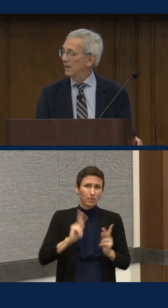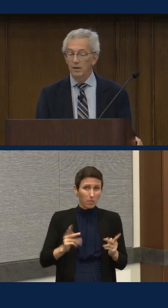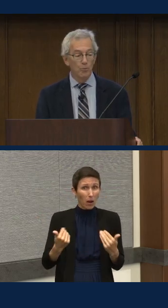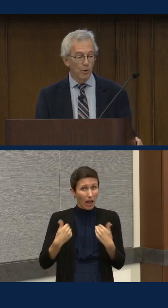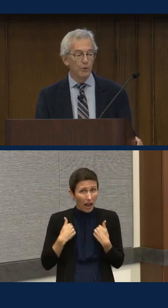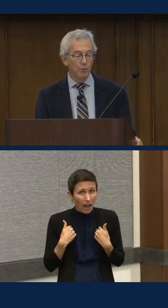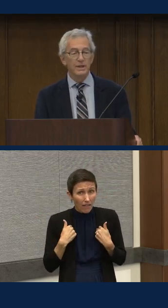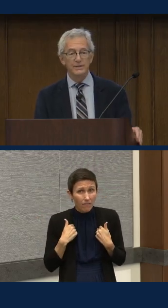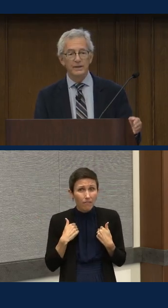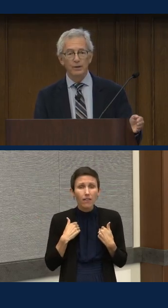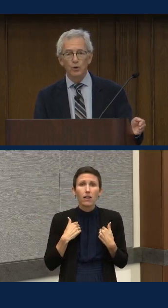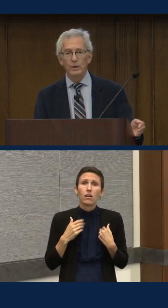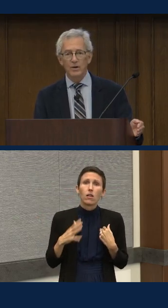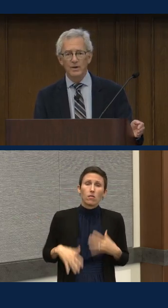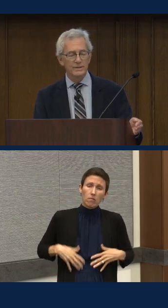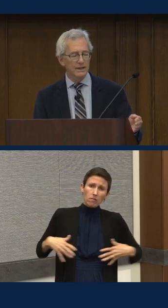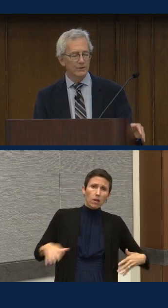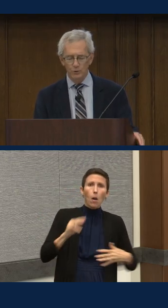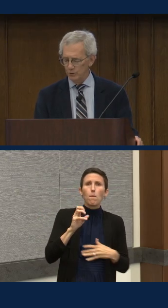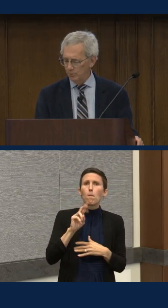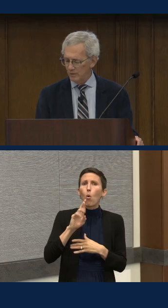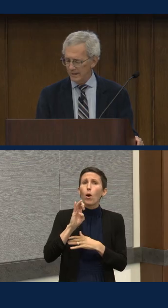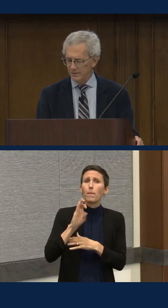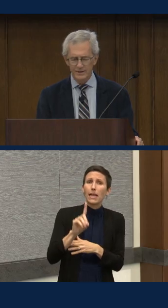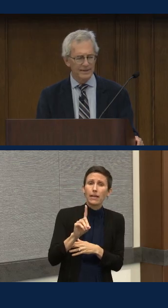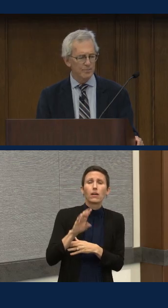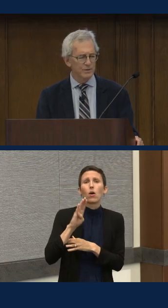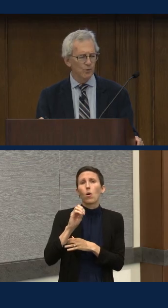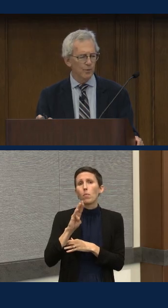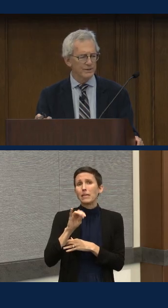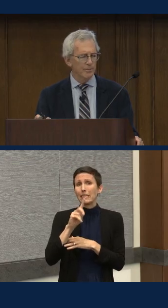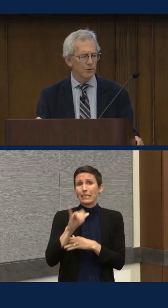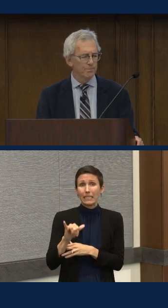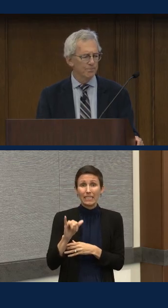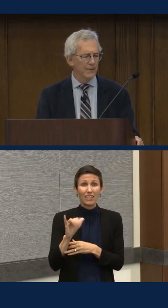have morbid obesity early onset due to mutations